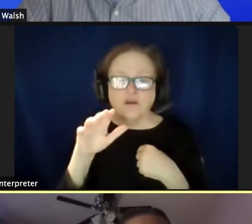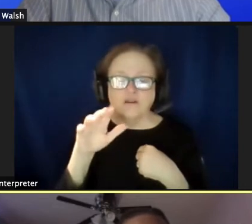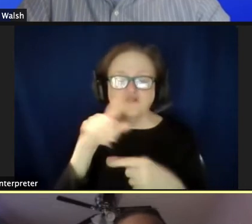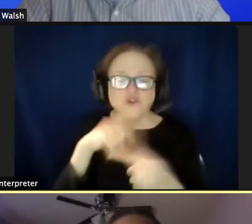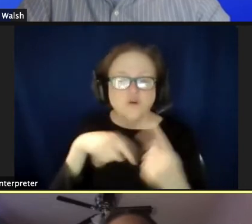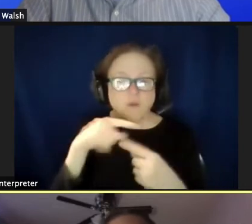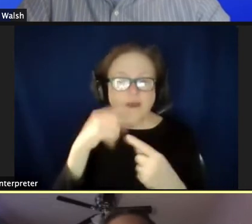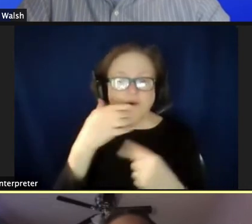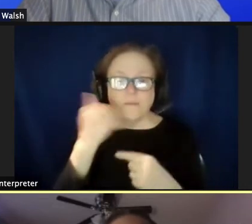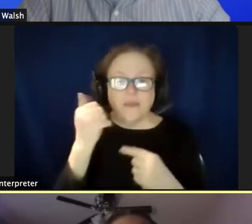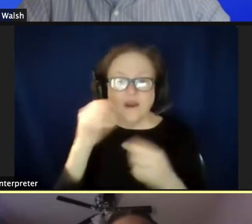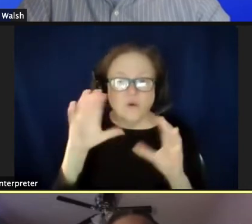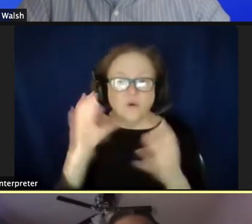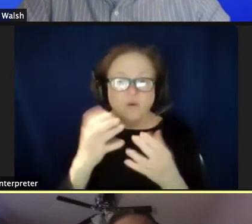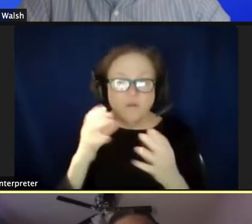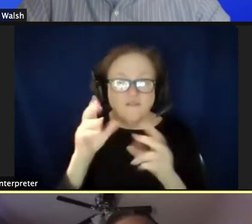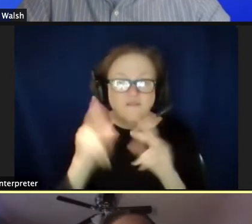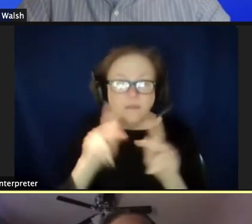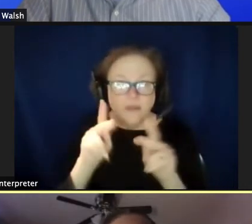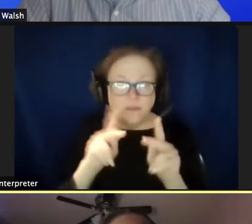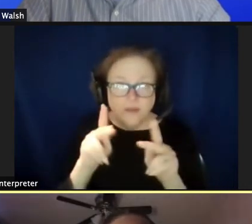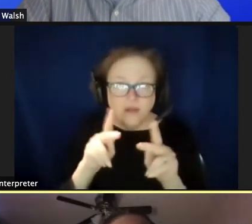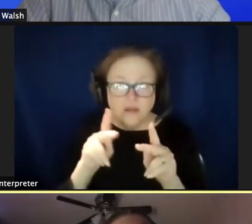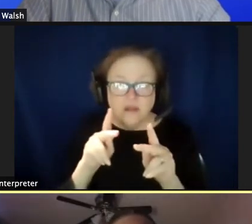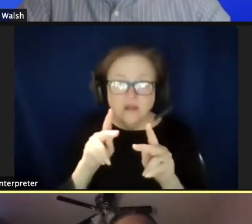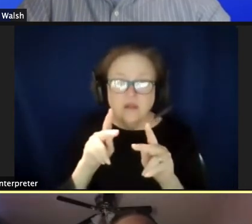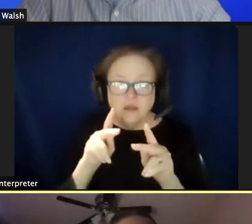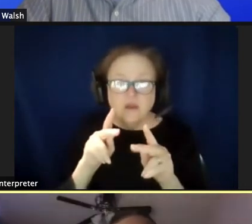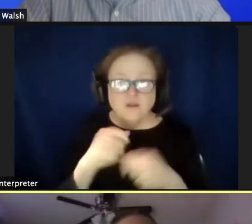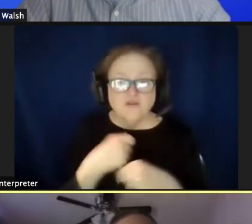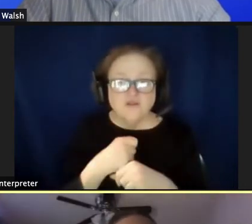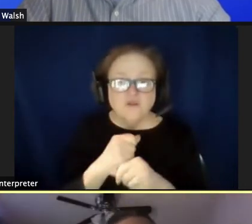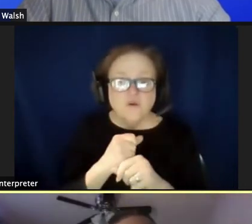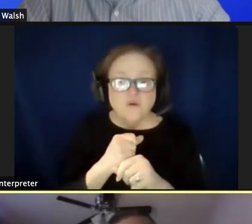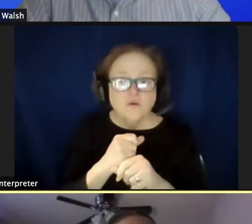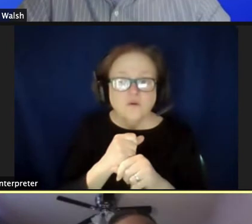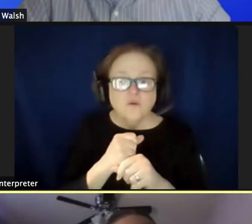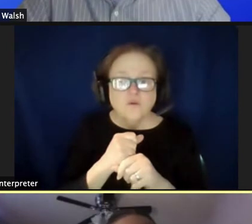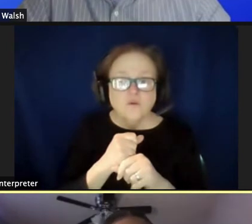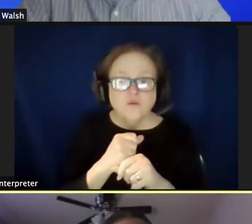people. So that made me came out, you know,